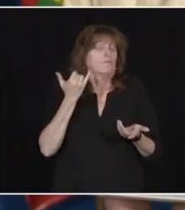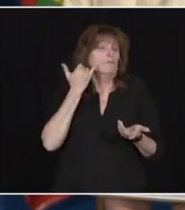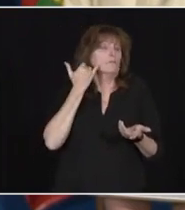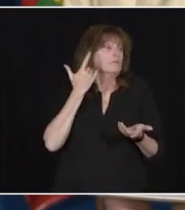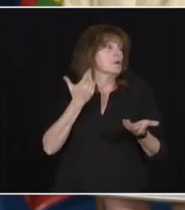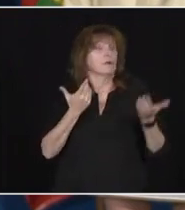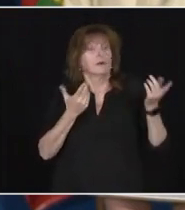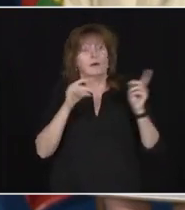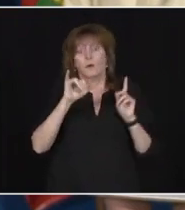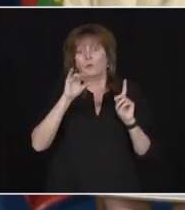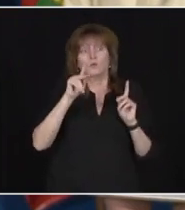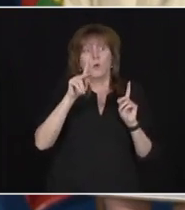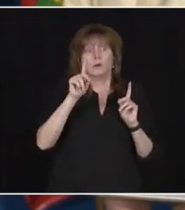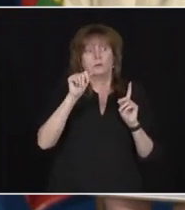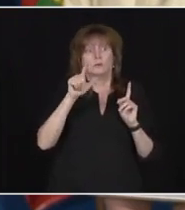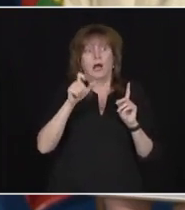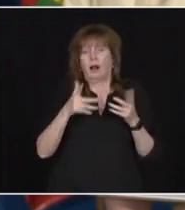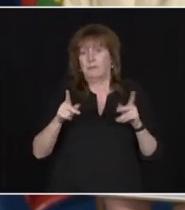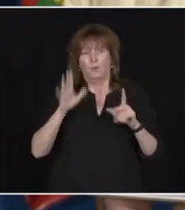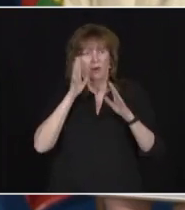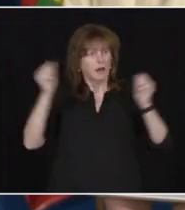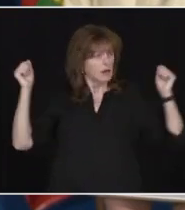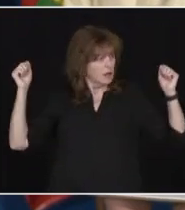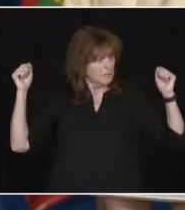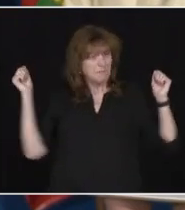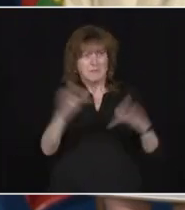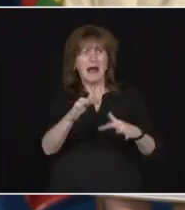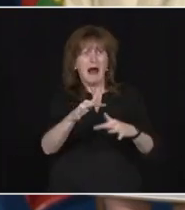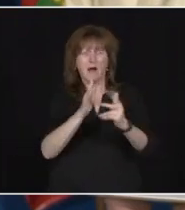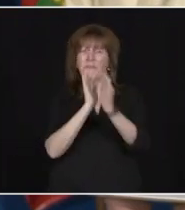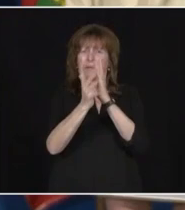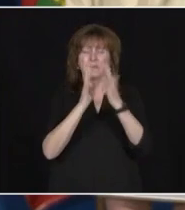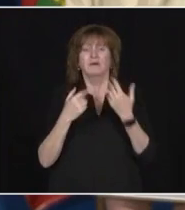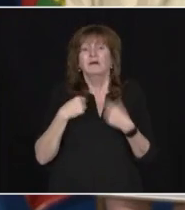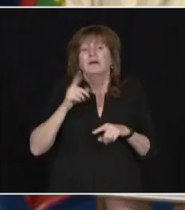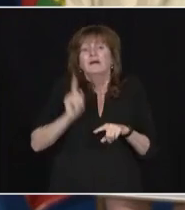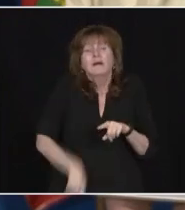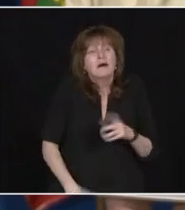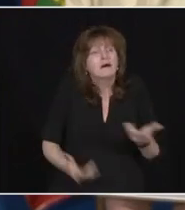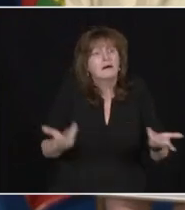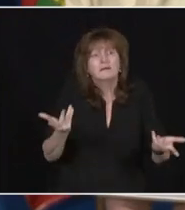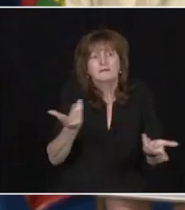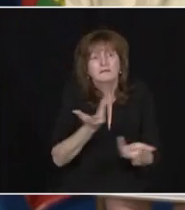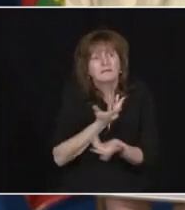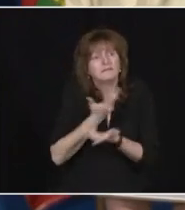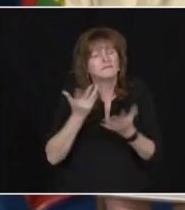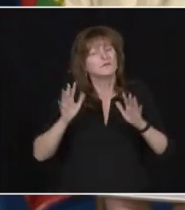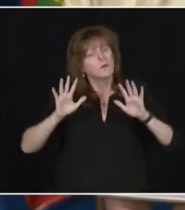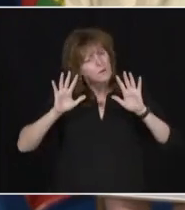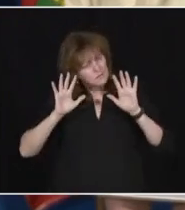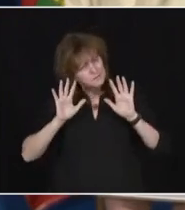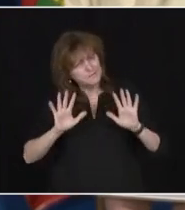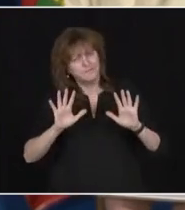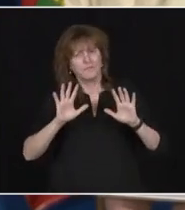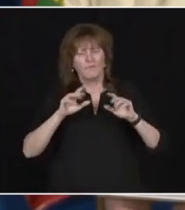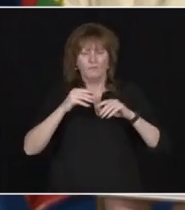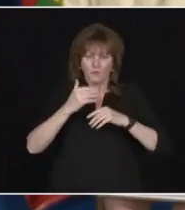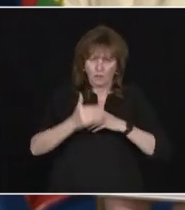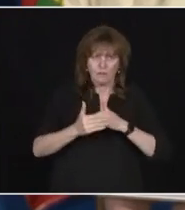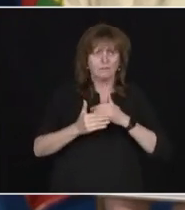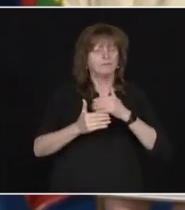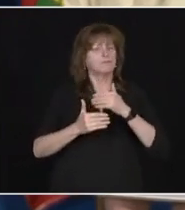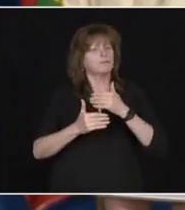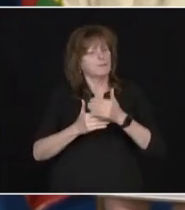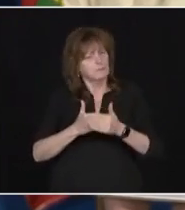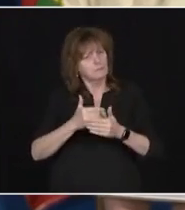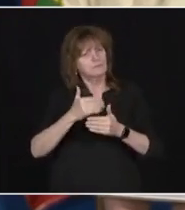just can't have it. So we're gonna continue moving forward, and hopefully in stage two or stage three,